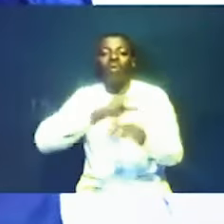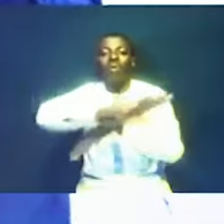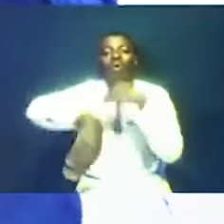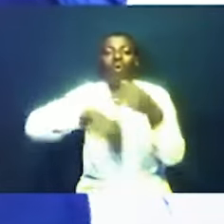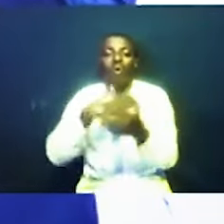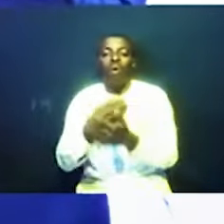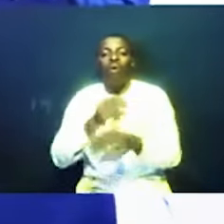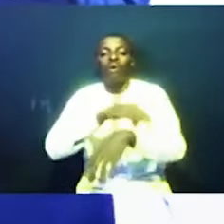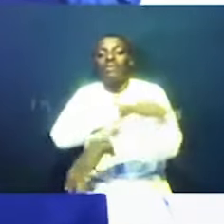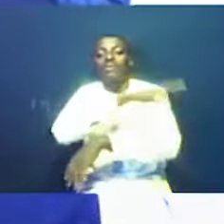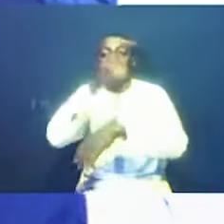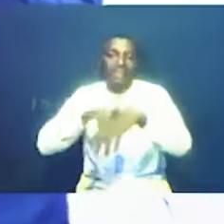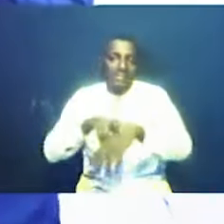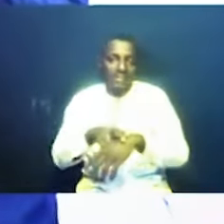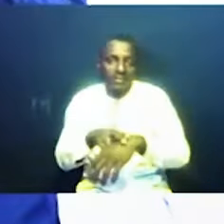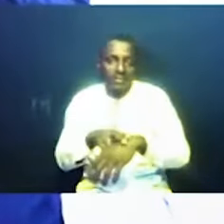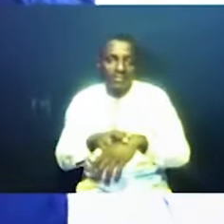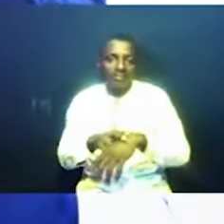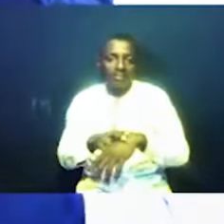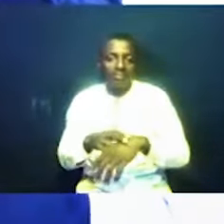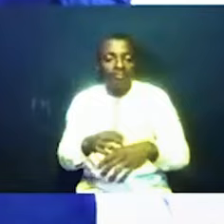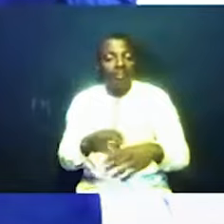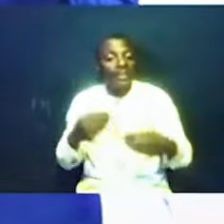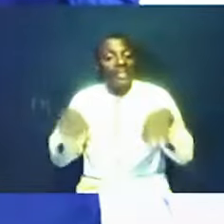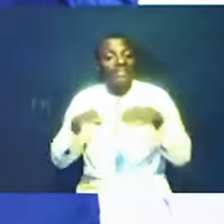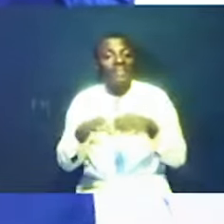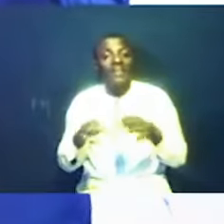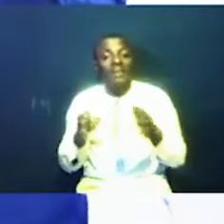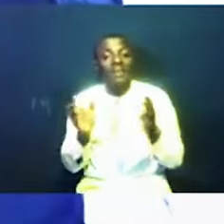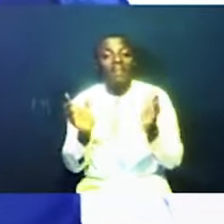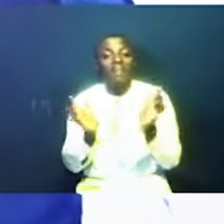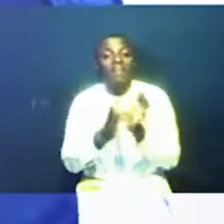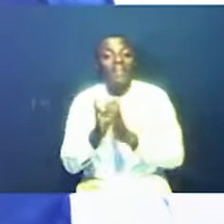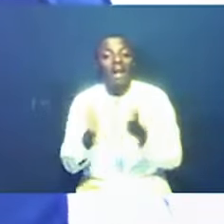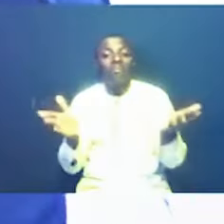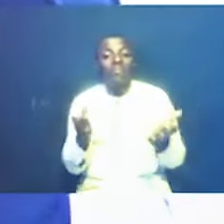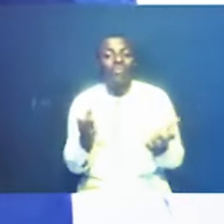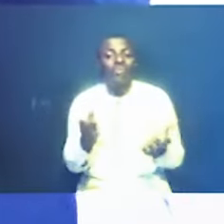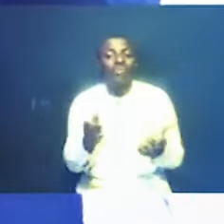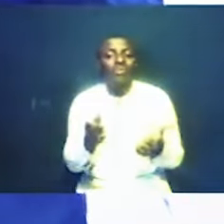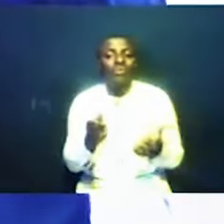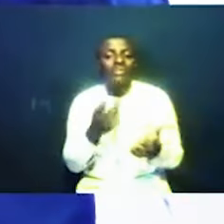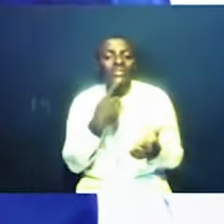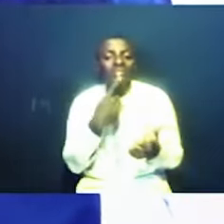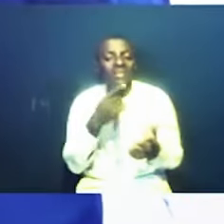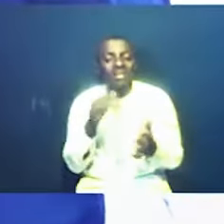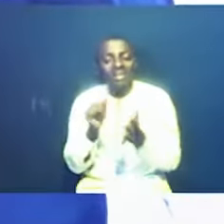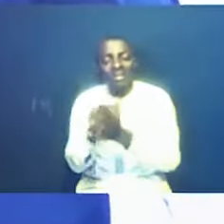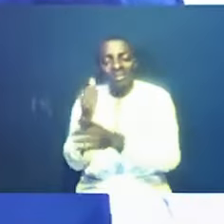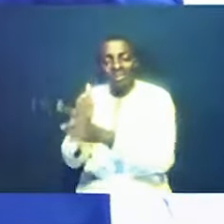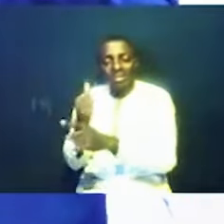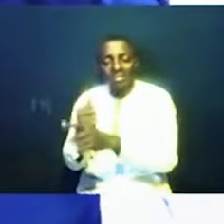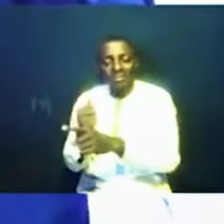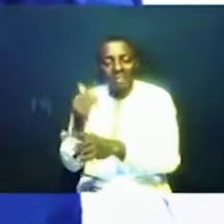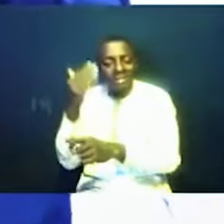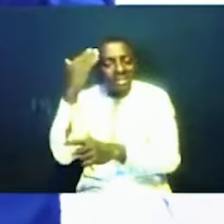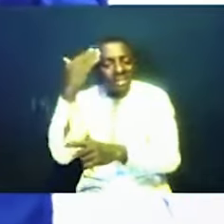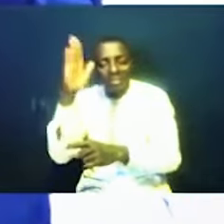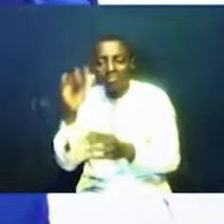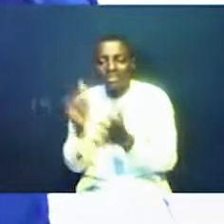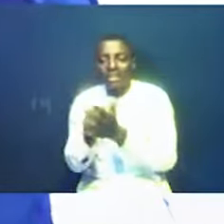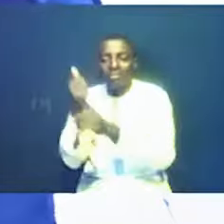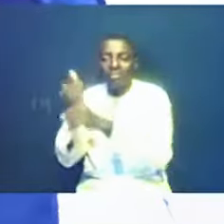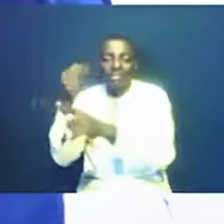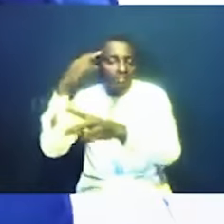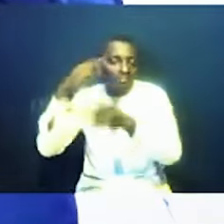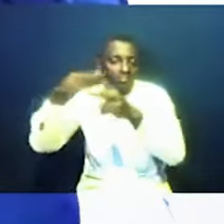na onimpo se o senko. The Bible even says that he didn't know that he was prophesying. Jesus himself said na onimpo se o senko. See,